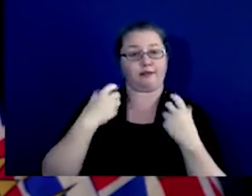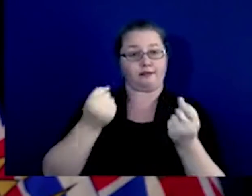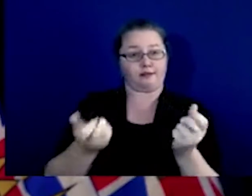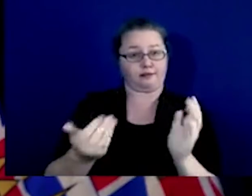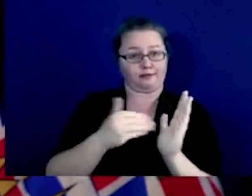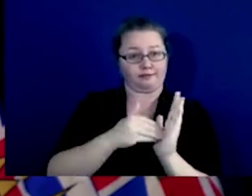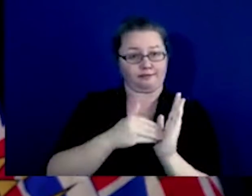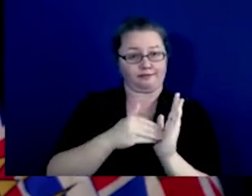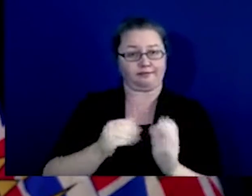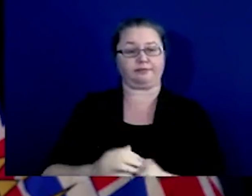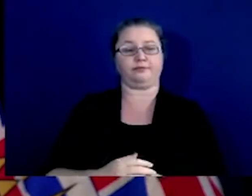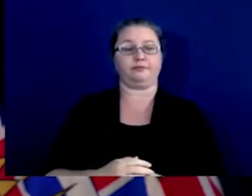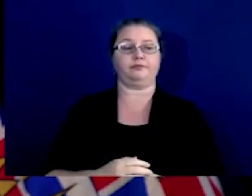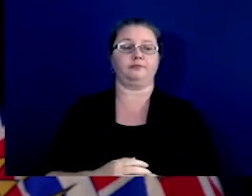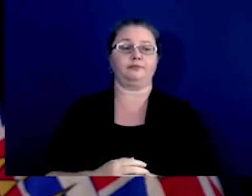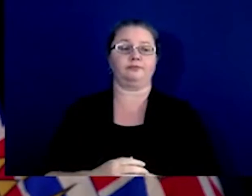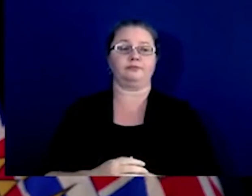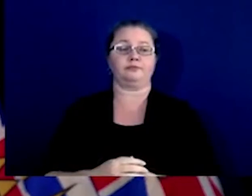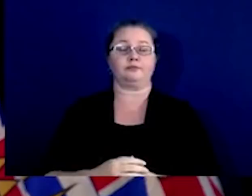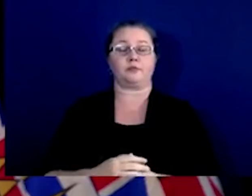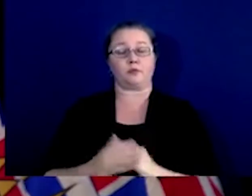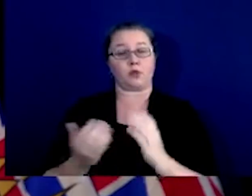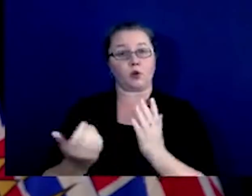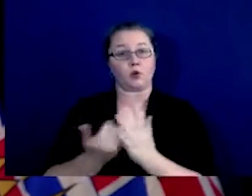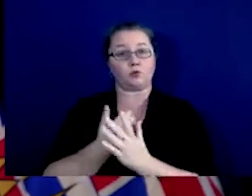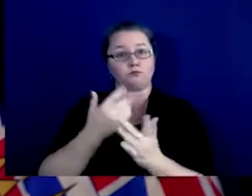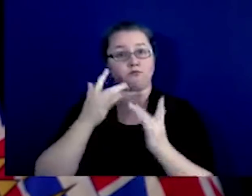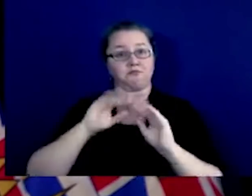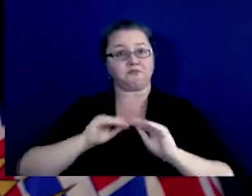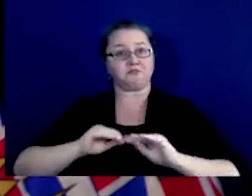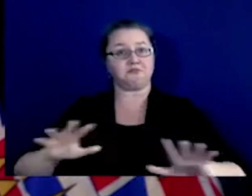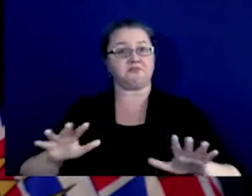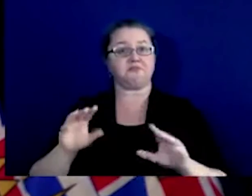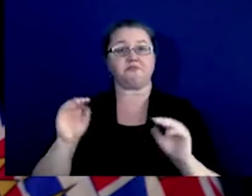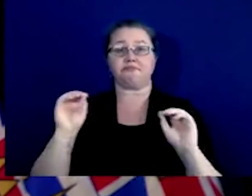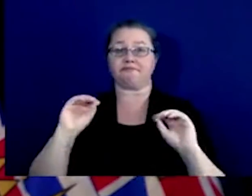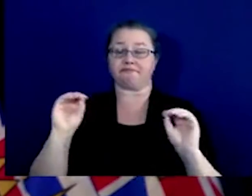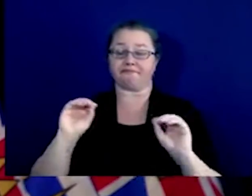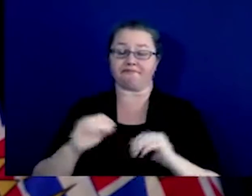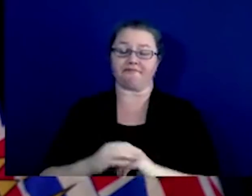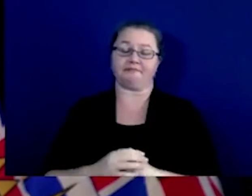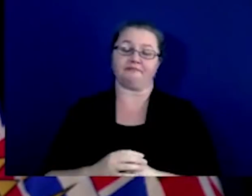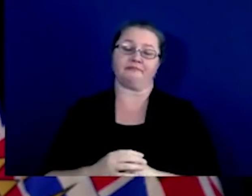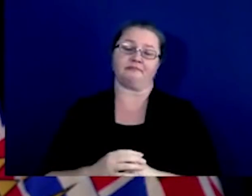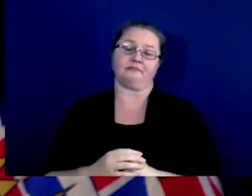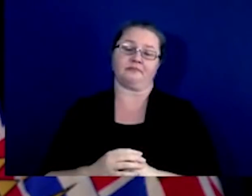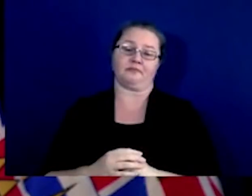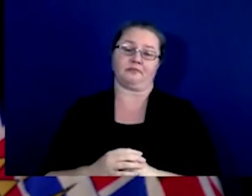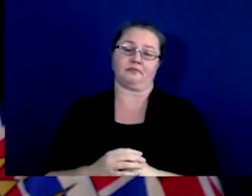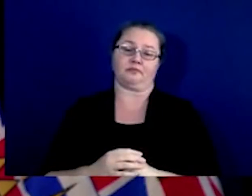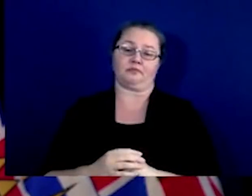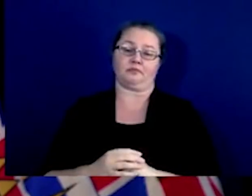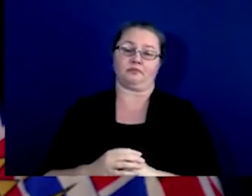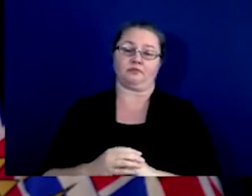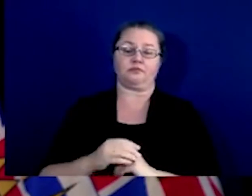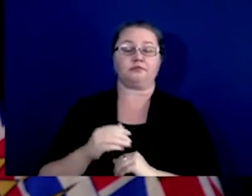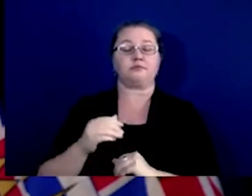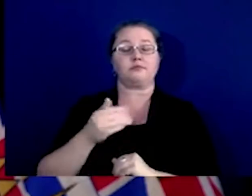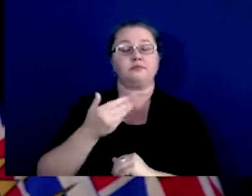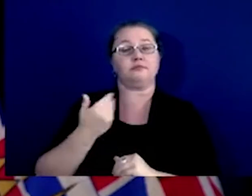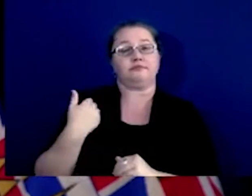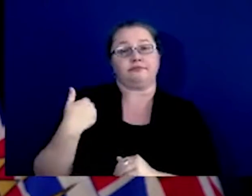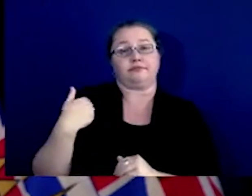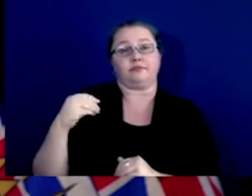900 cases in our healthcare system, 528 residents and 372 staff. We have no